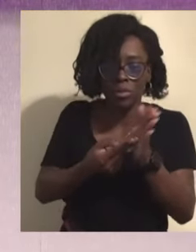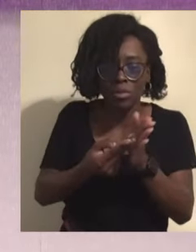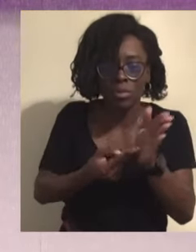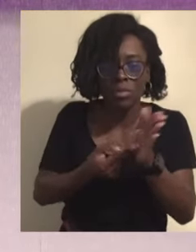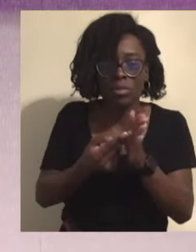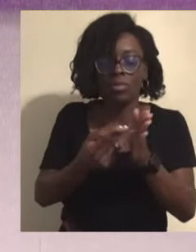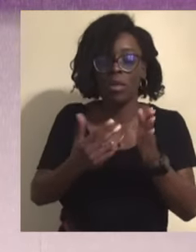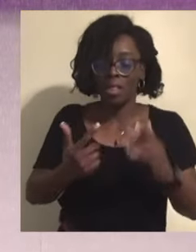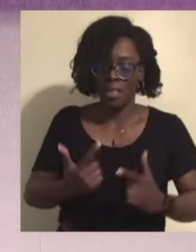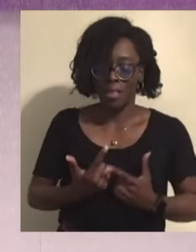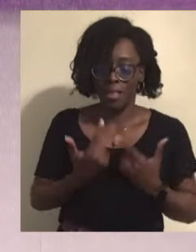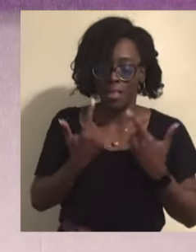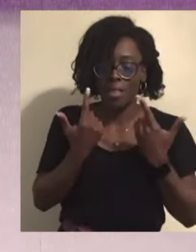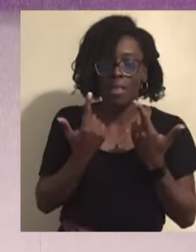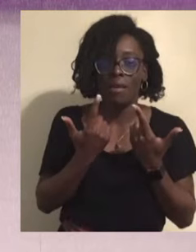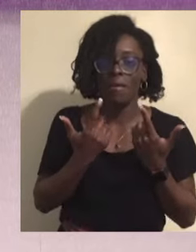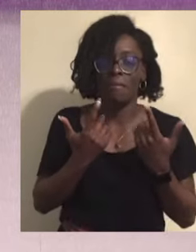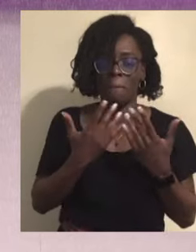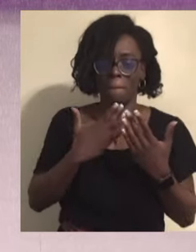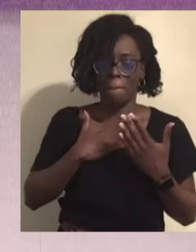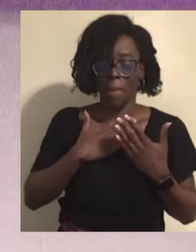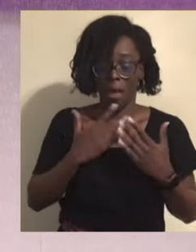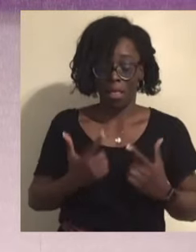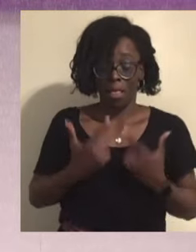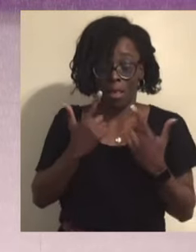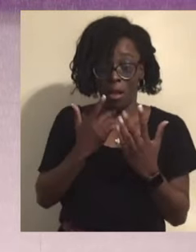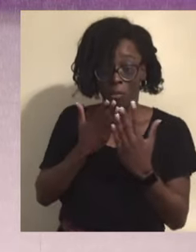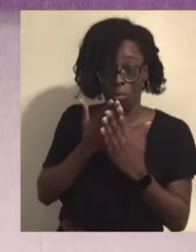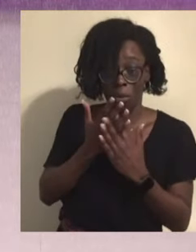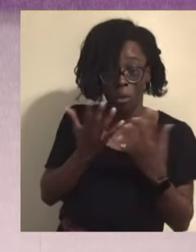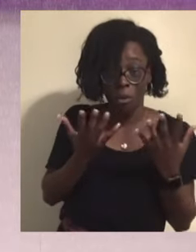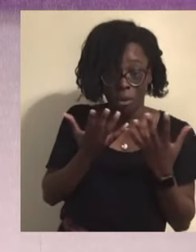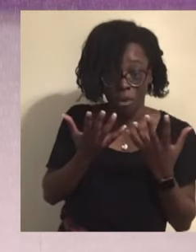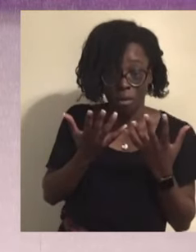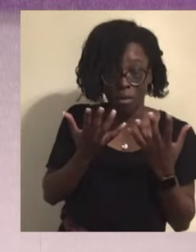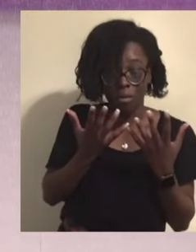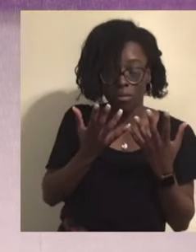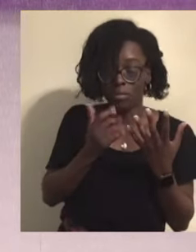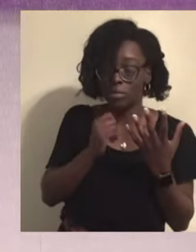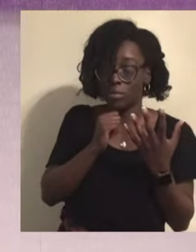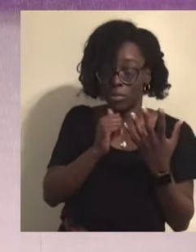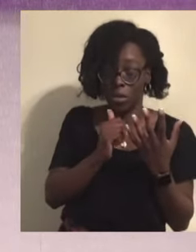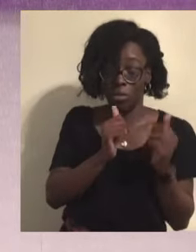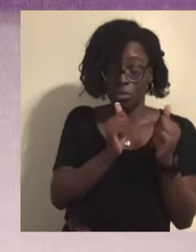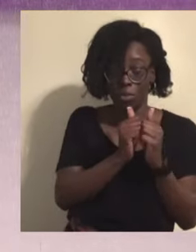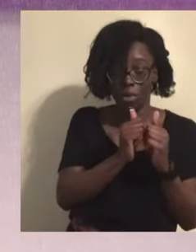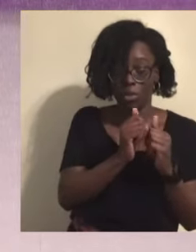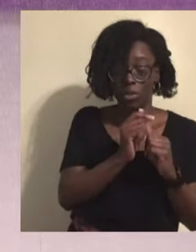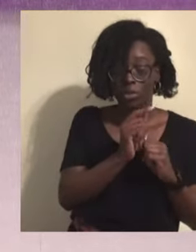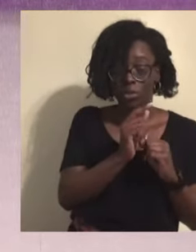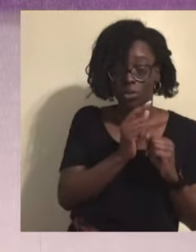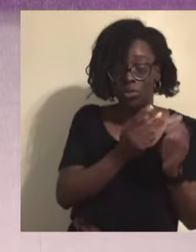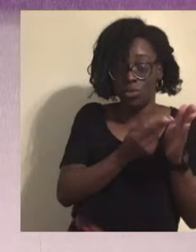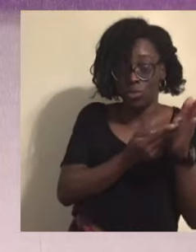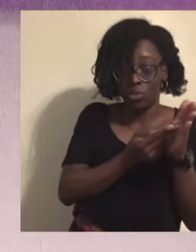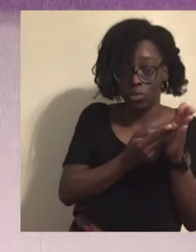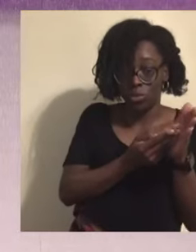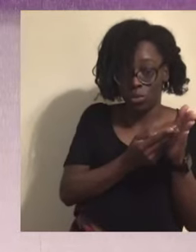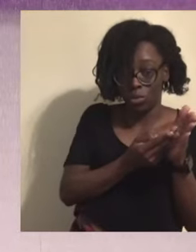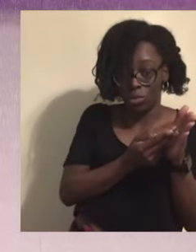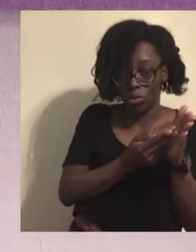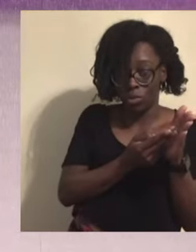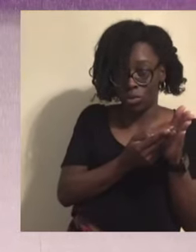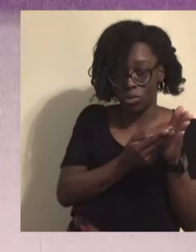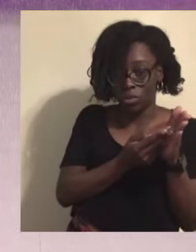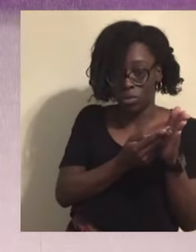life that I'm living is not according to truth, then I'm bound. If I'm living a life